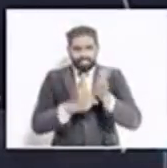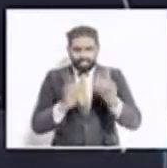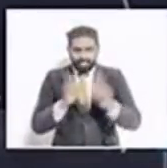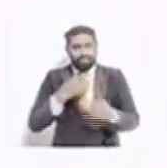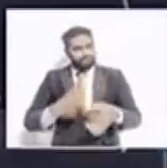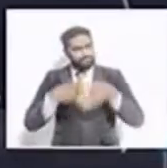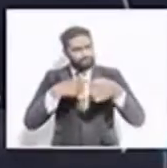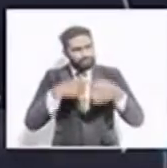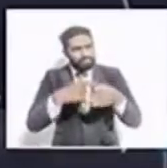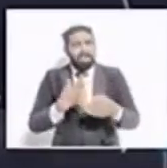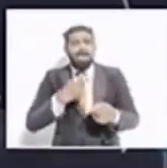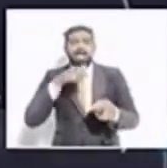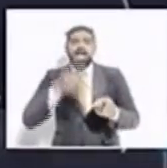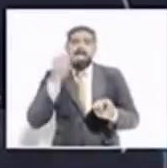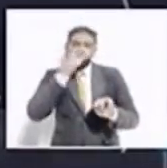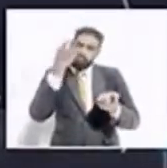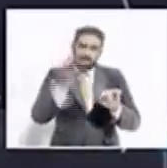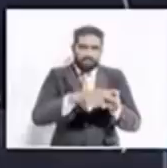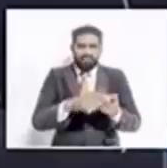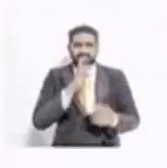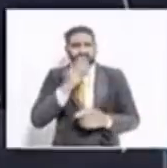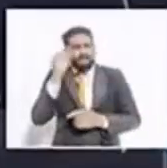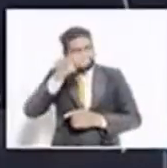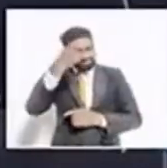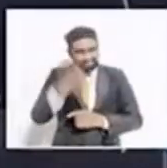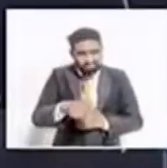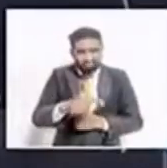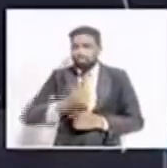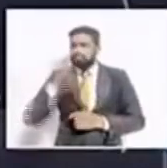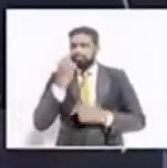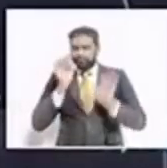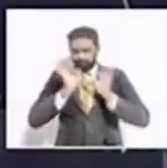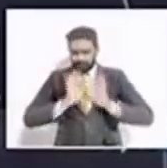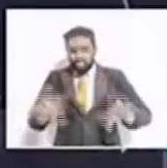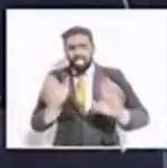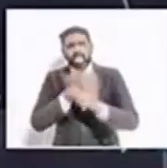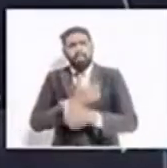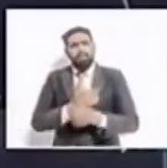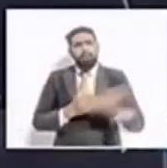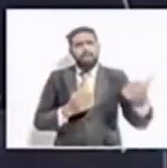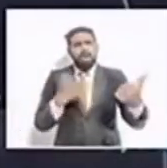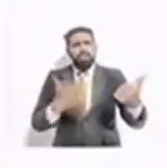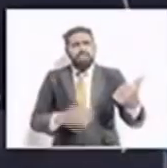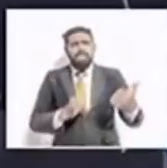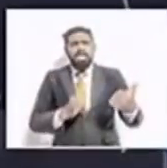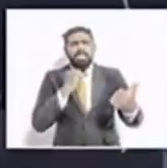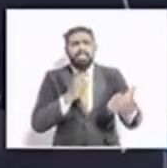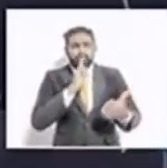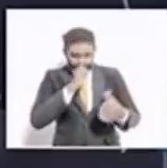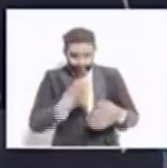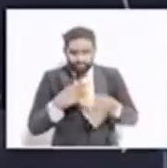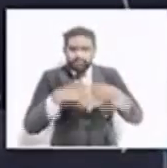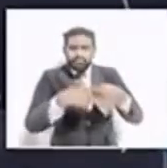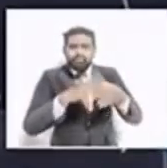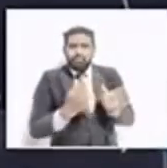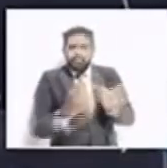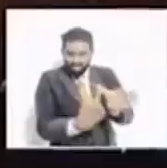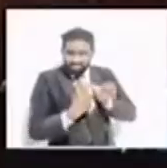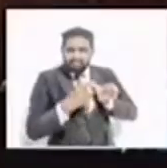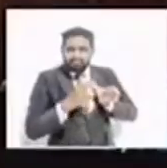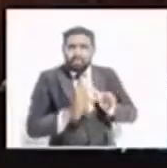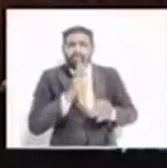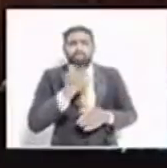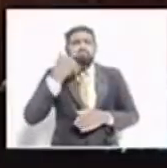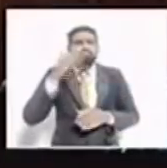to parliament if he is not speaking. He must speak about the prevailing situation. There is no use of him coming without making a speech. The price